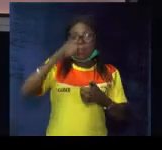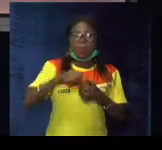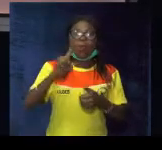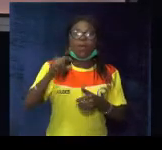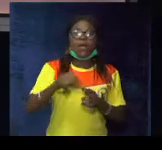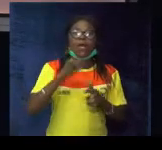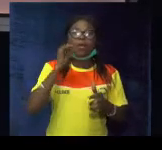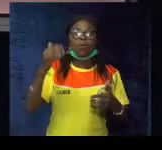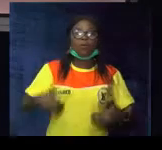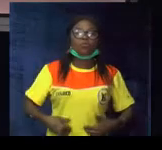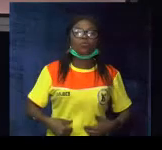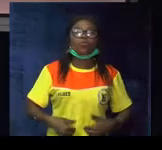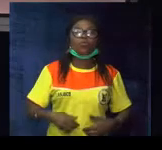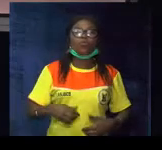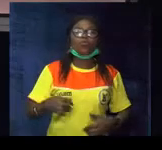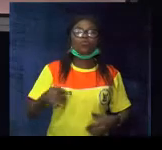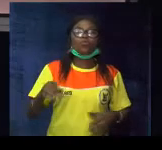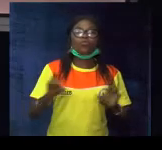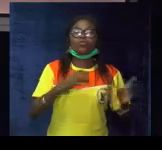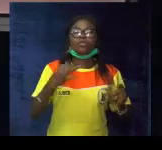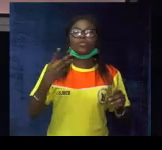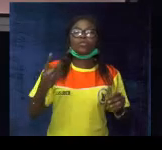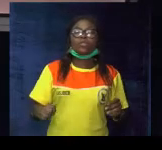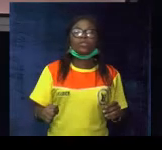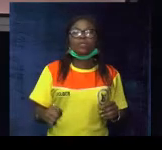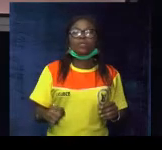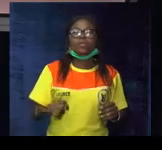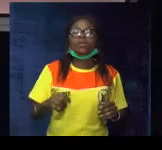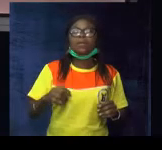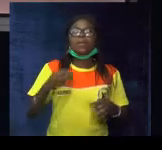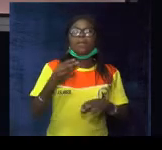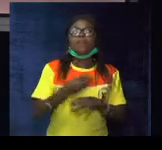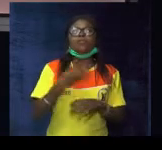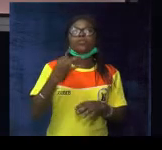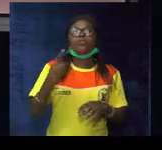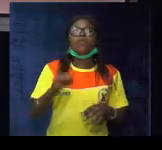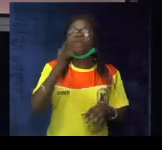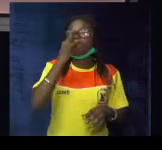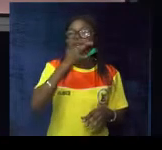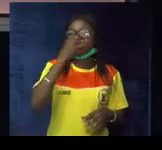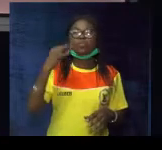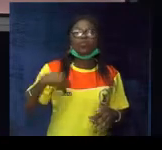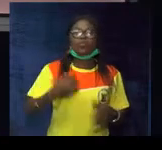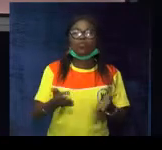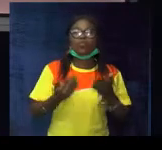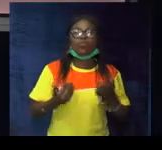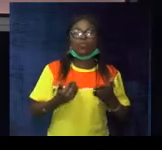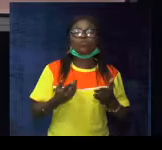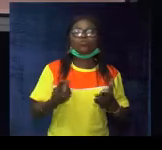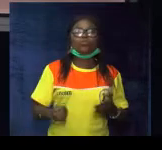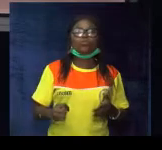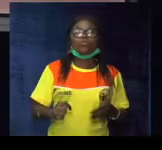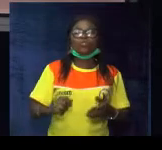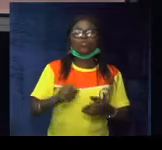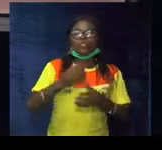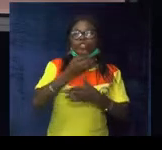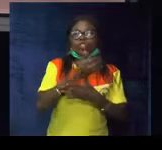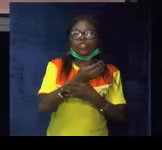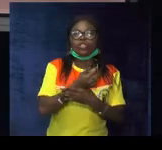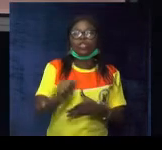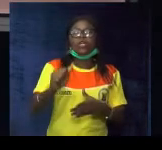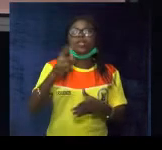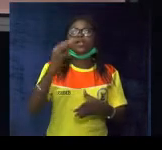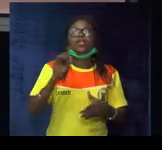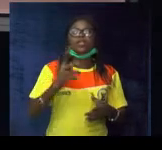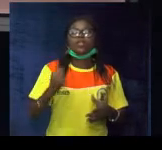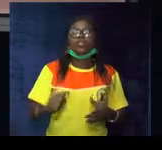was young, my brother and I, during the month of Ramadan, when we want to fast, we want to share an orange, and my brother would just cut the top for me. I'm sure your